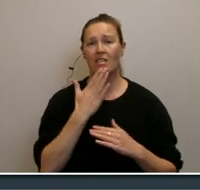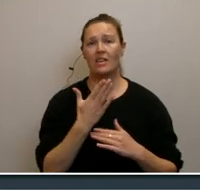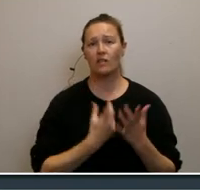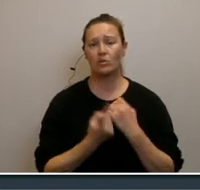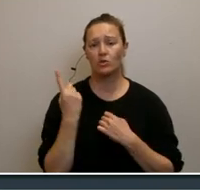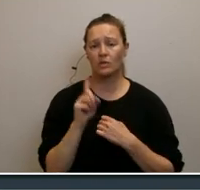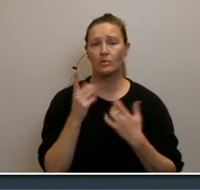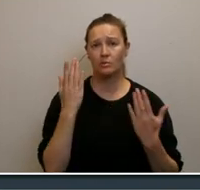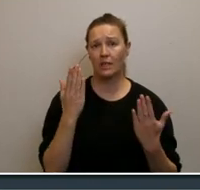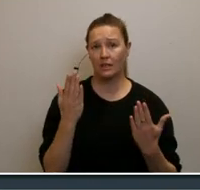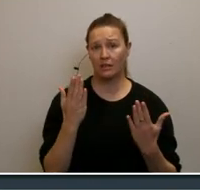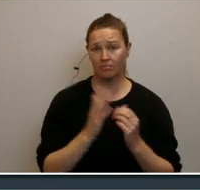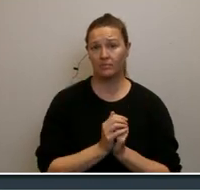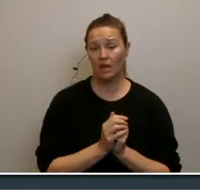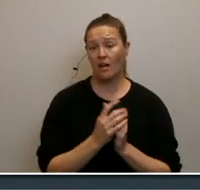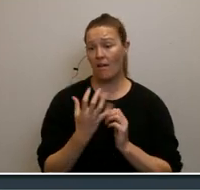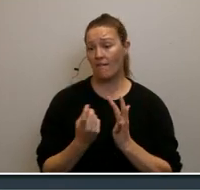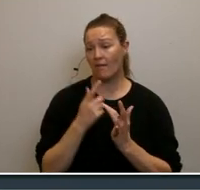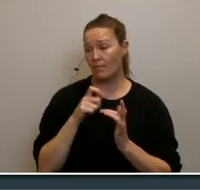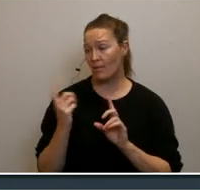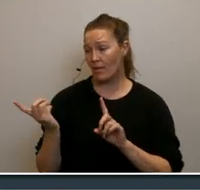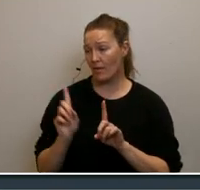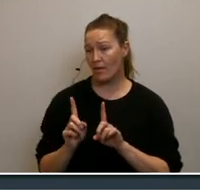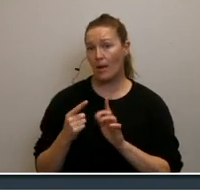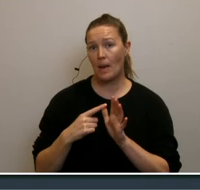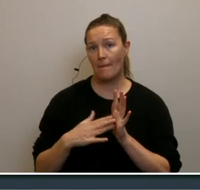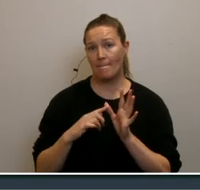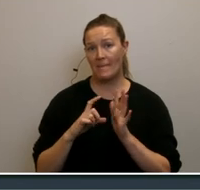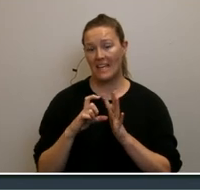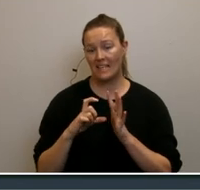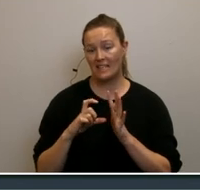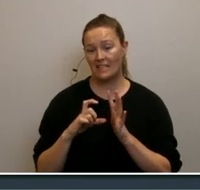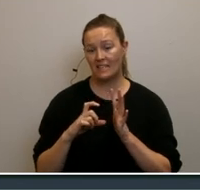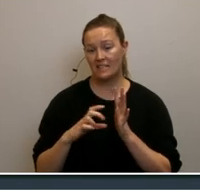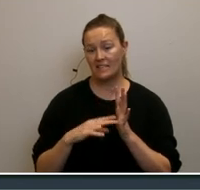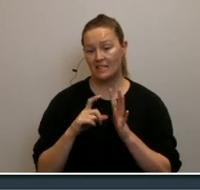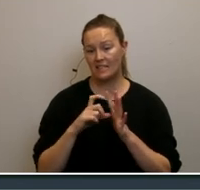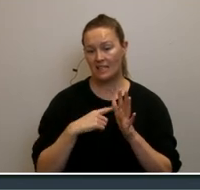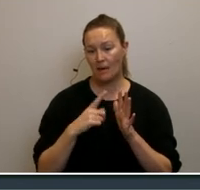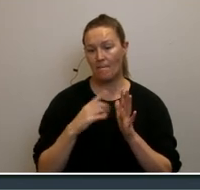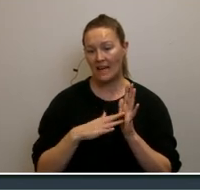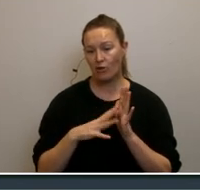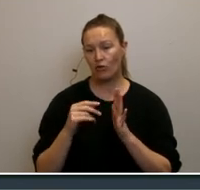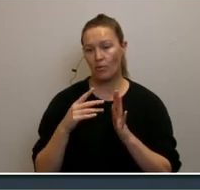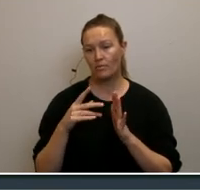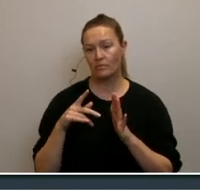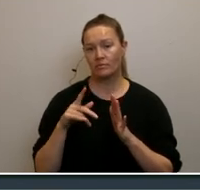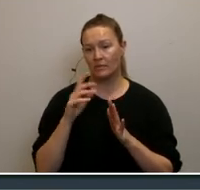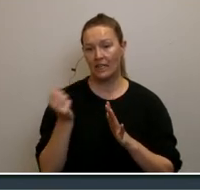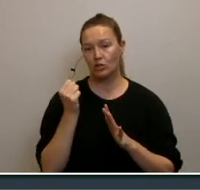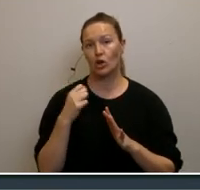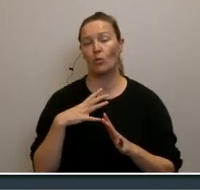to speak, and I'm speaking here today with the support of Amanda Maino from Heritonga Women's Centre,